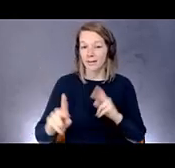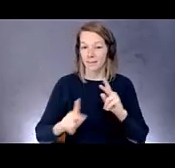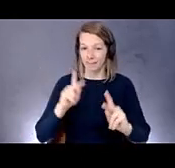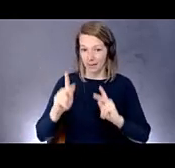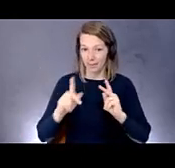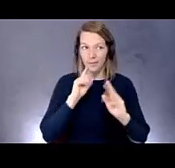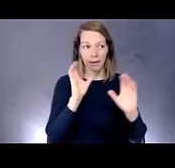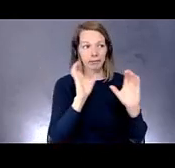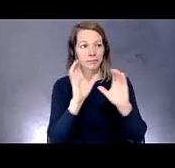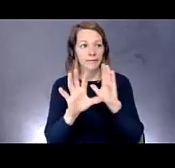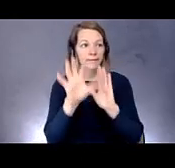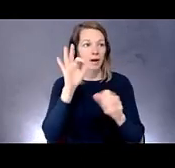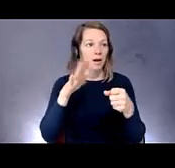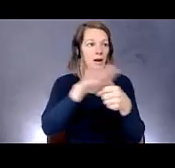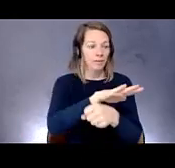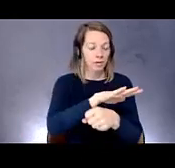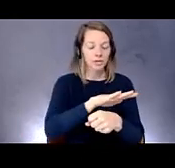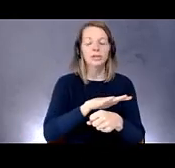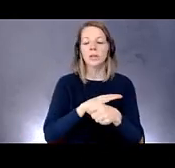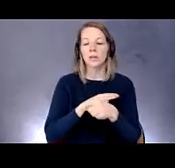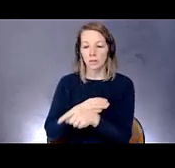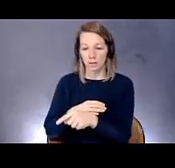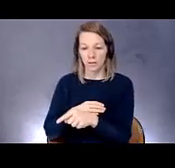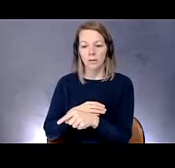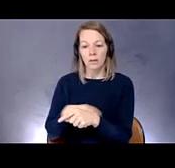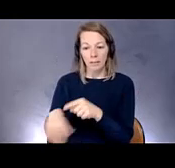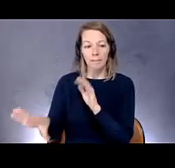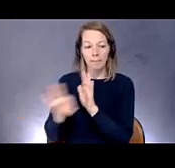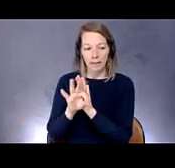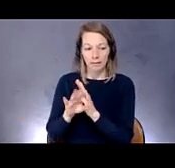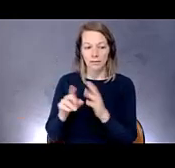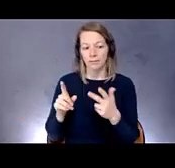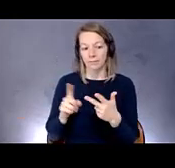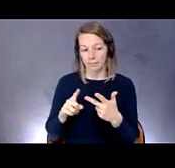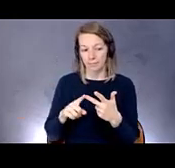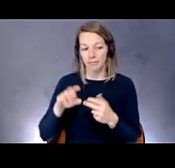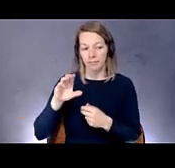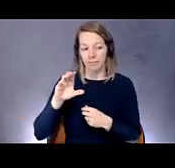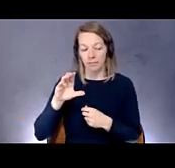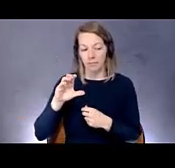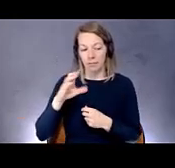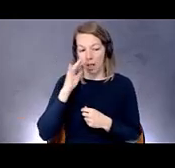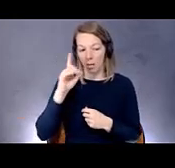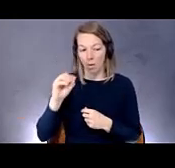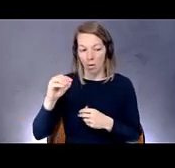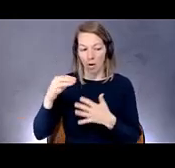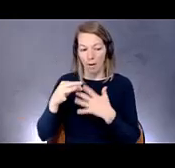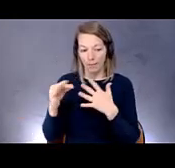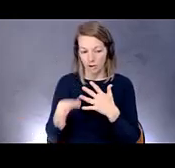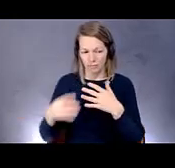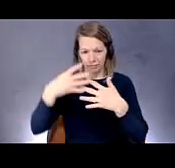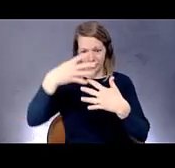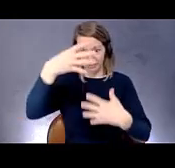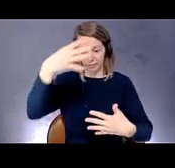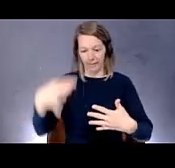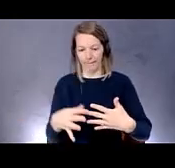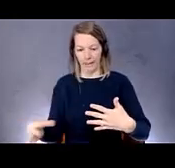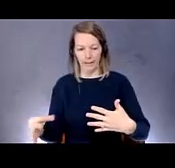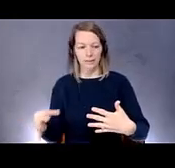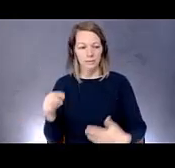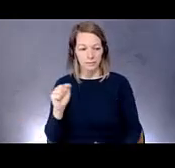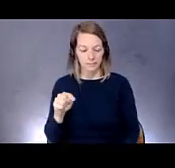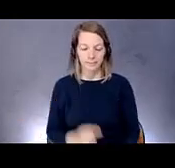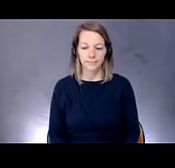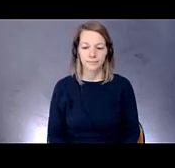for coverage on Connect for Health Colorado picked the Colorado option plan from one of the many, all of the carriers on